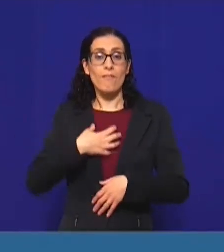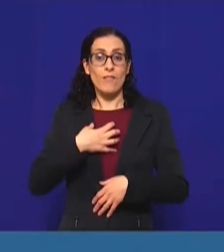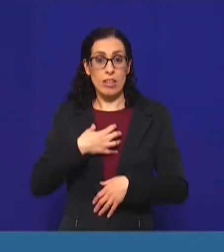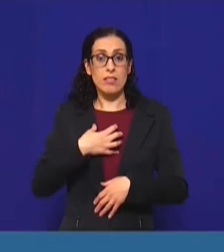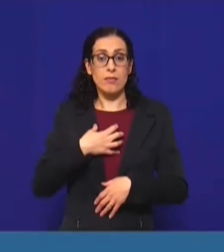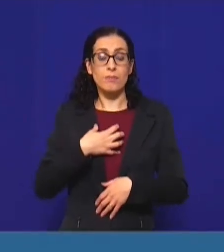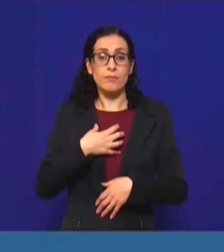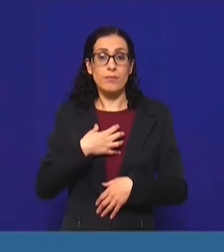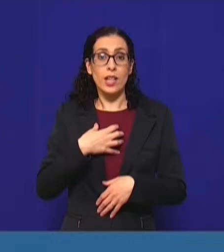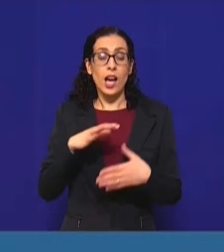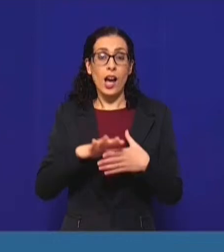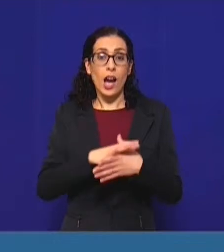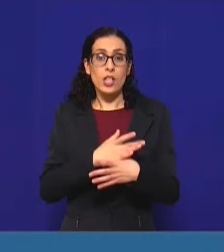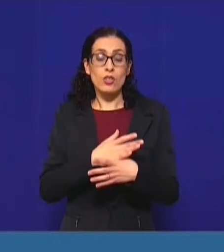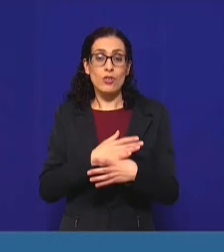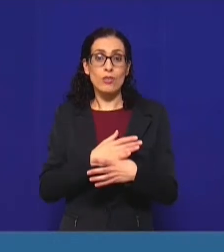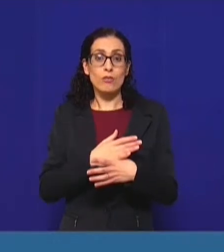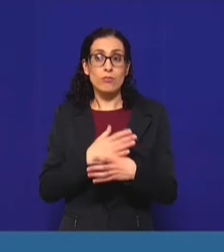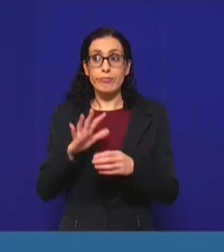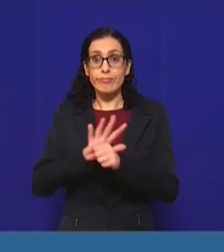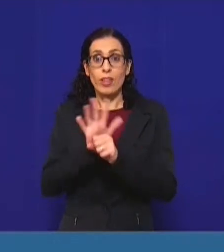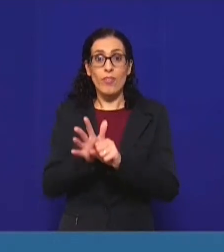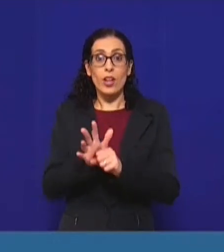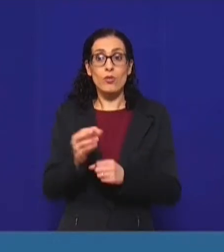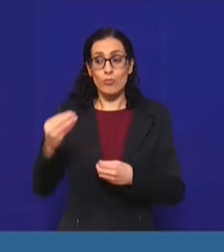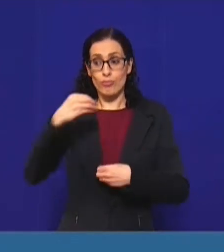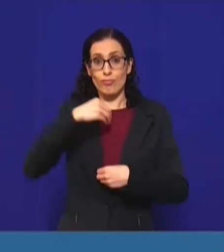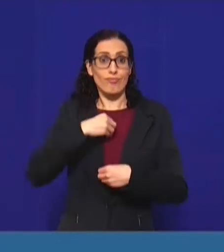minħabba dawn il-viruses.